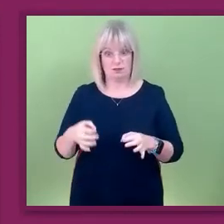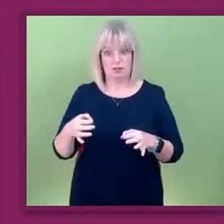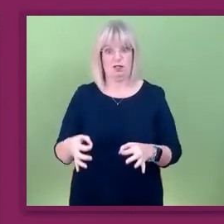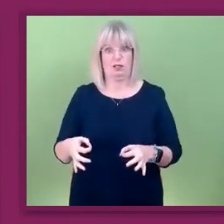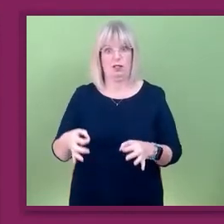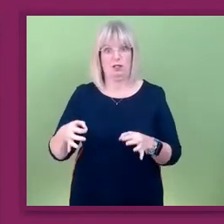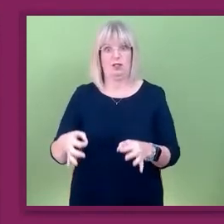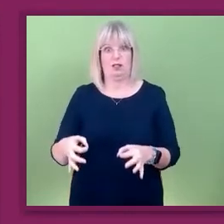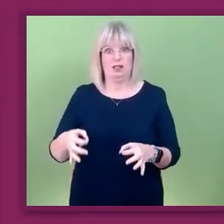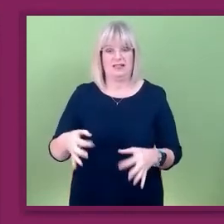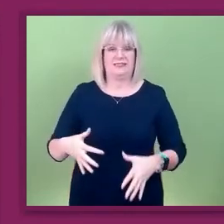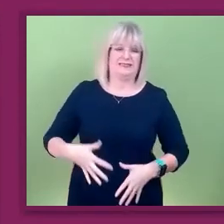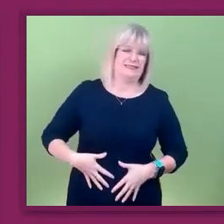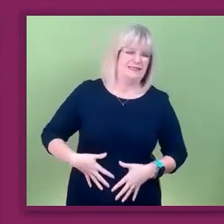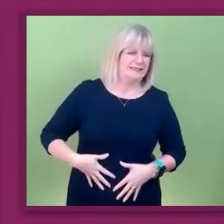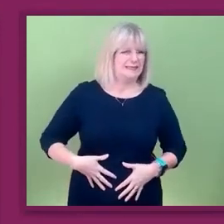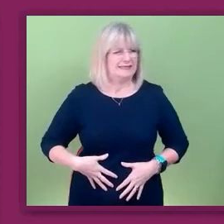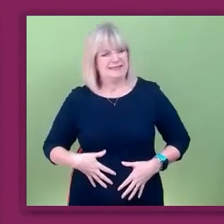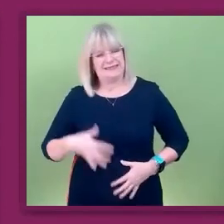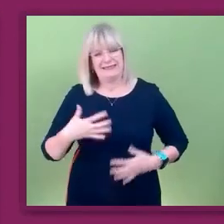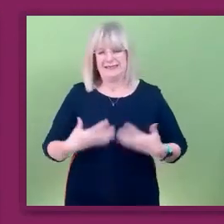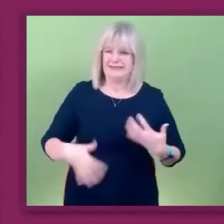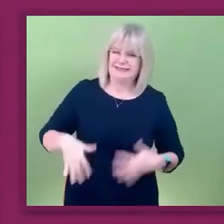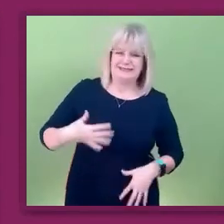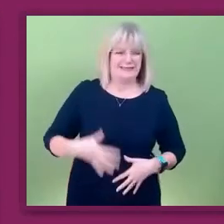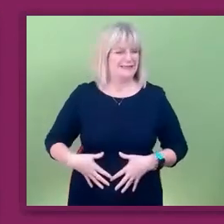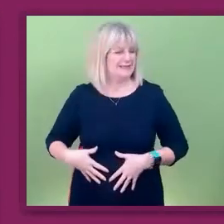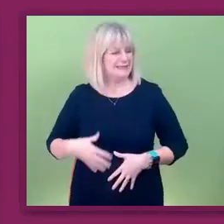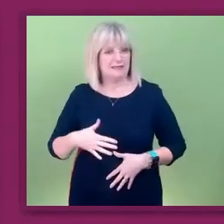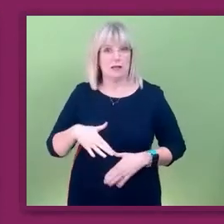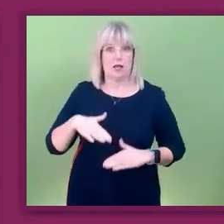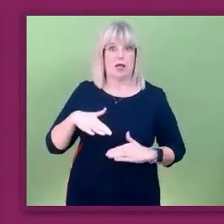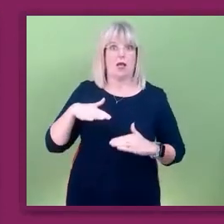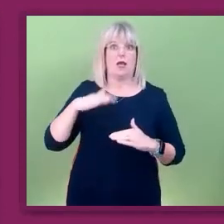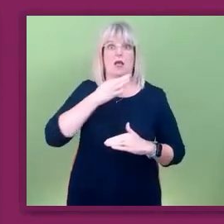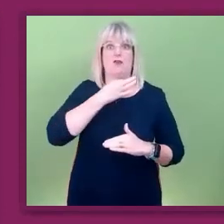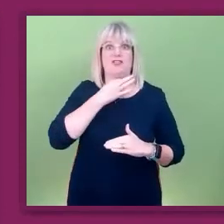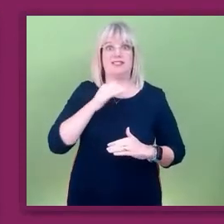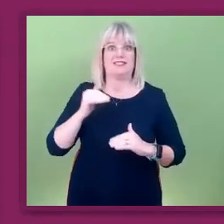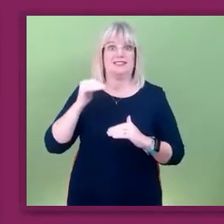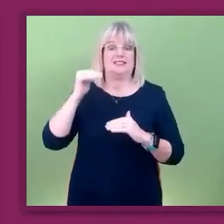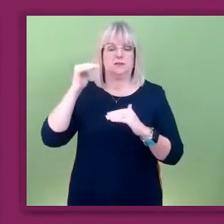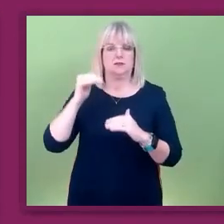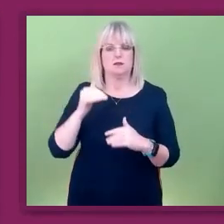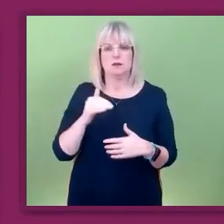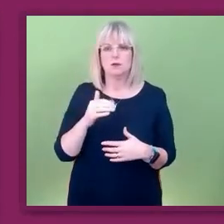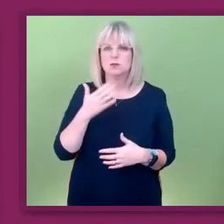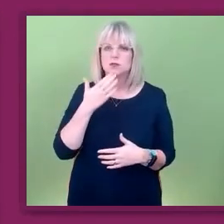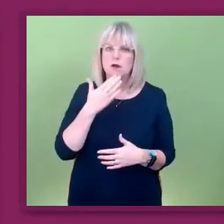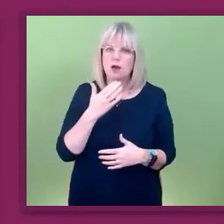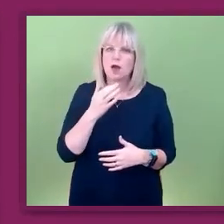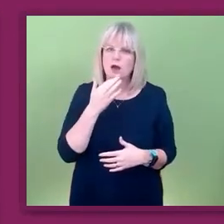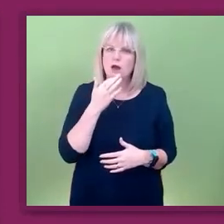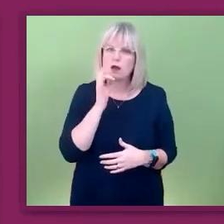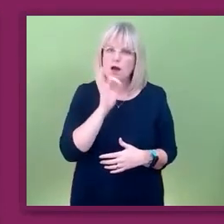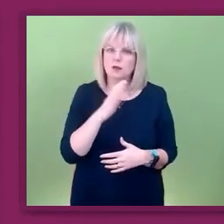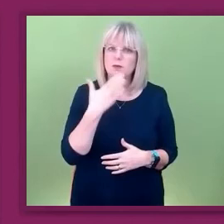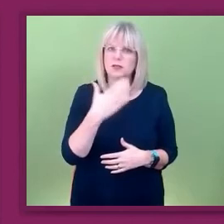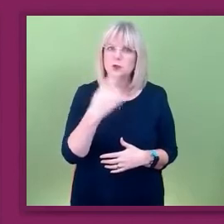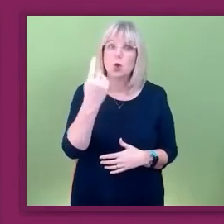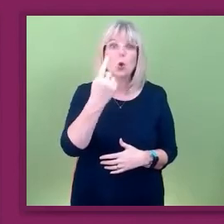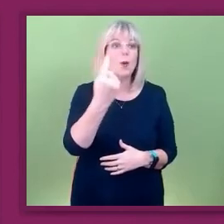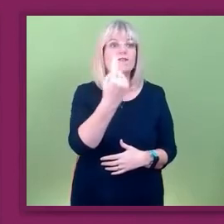I would say if there is, if you could leave your number or your details, I could do more